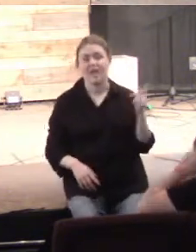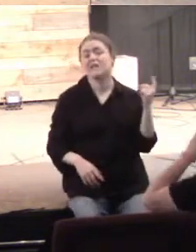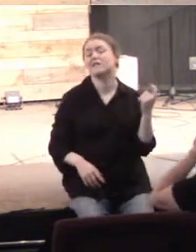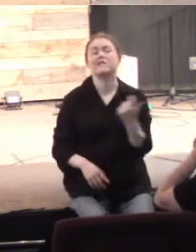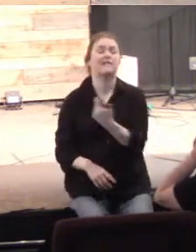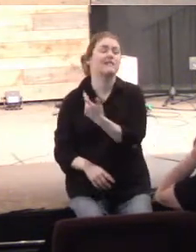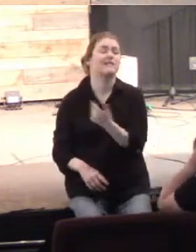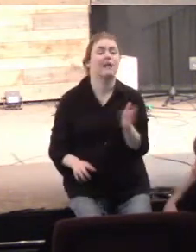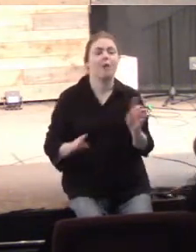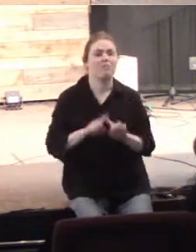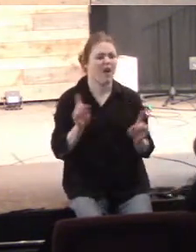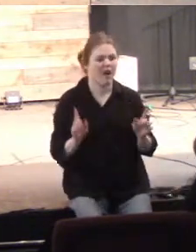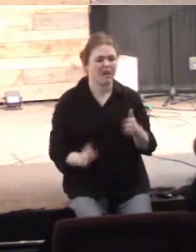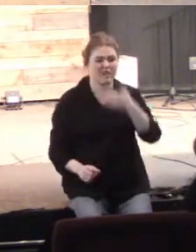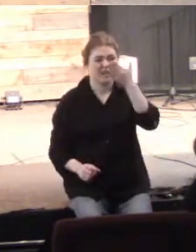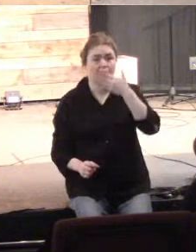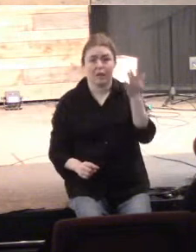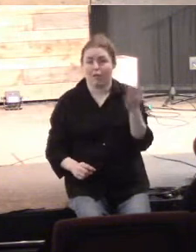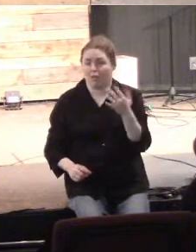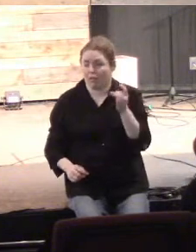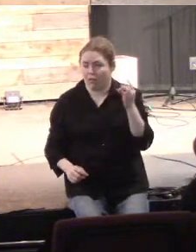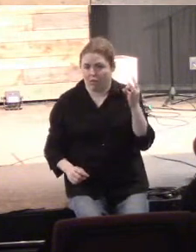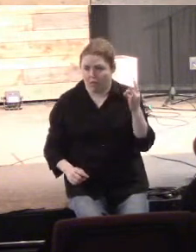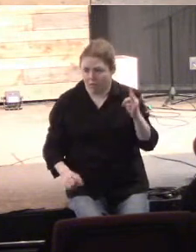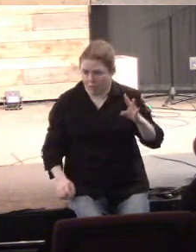But they smell so bad.